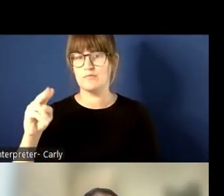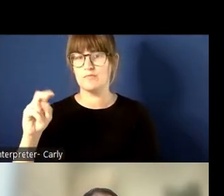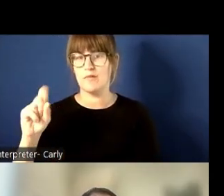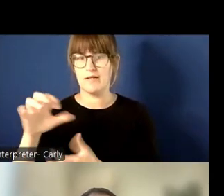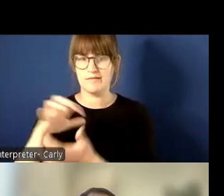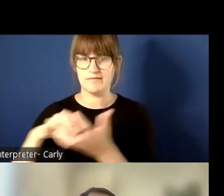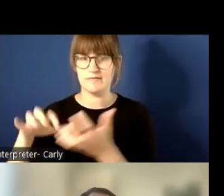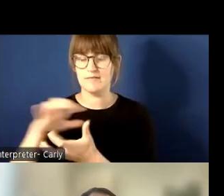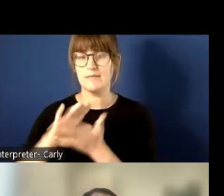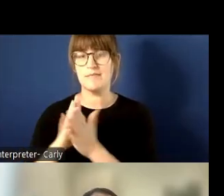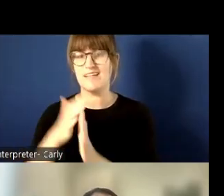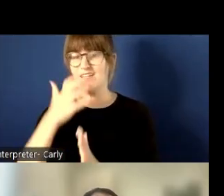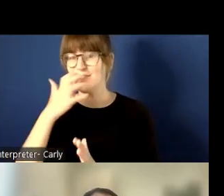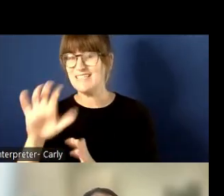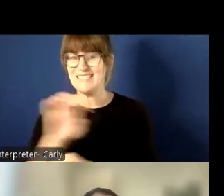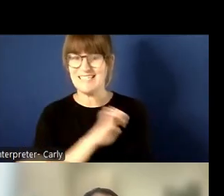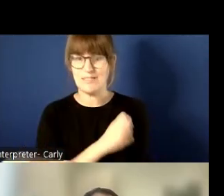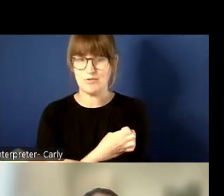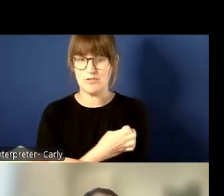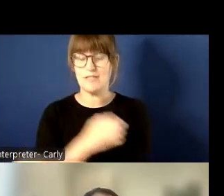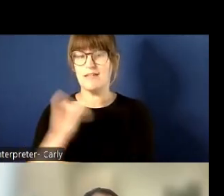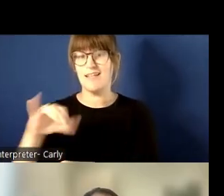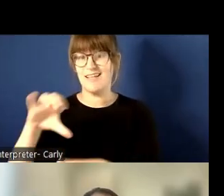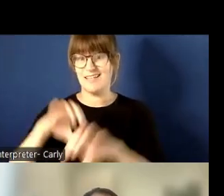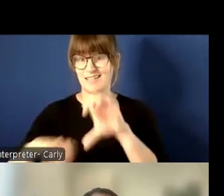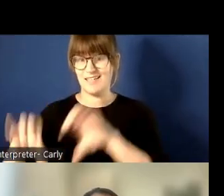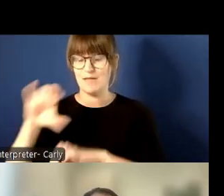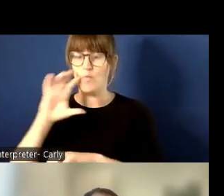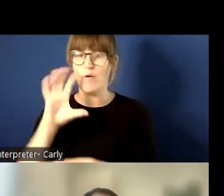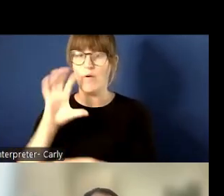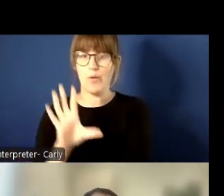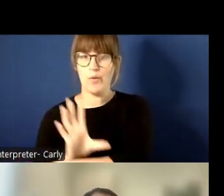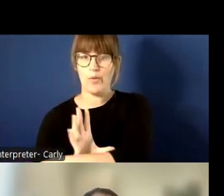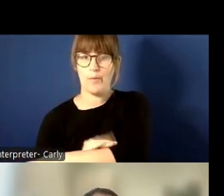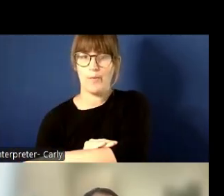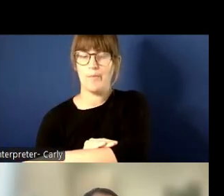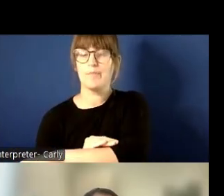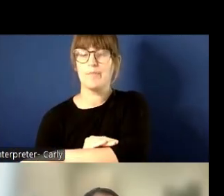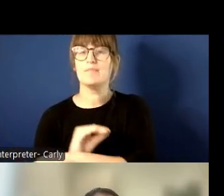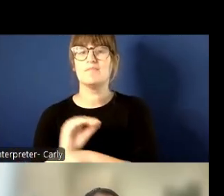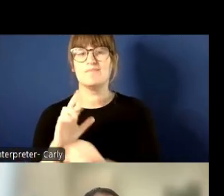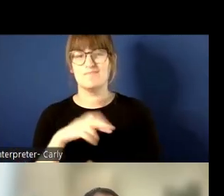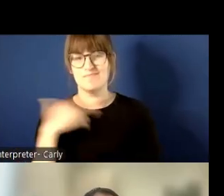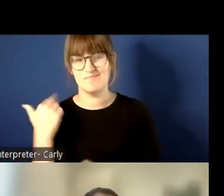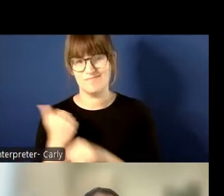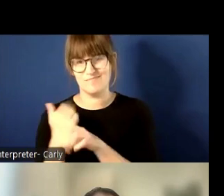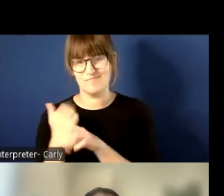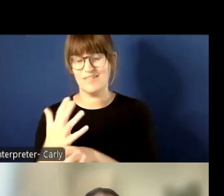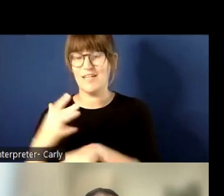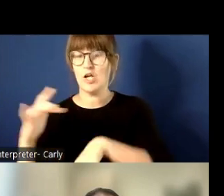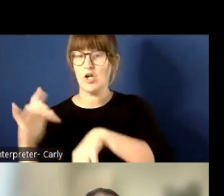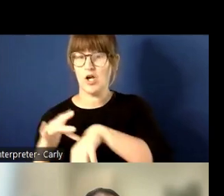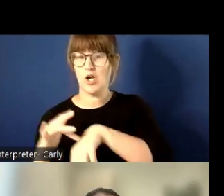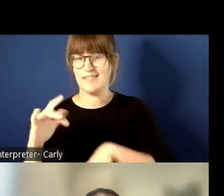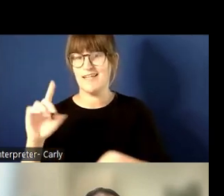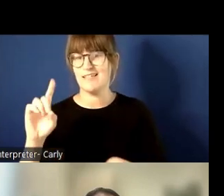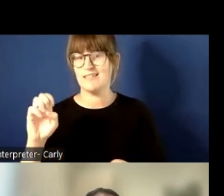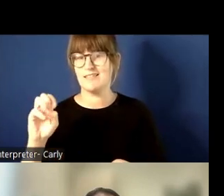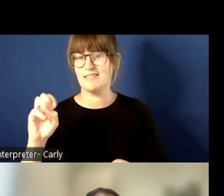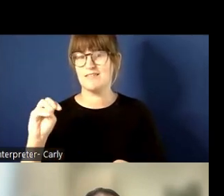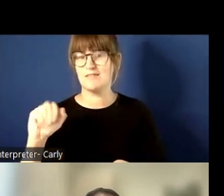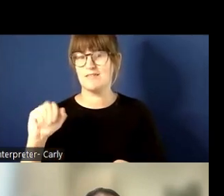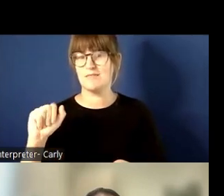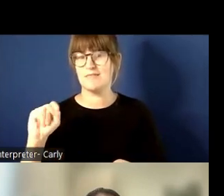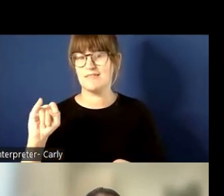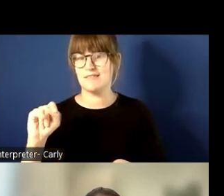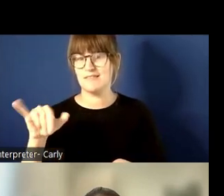it into heat energy. These chemical sunscreens are absorbed by the skin, so they do carry a risk of causing contact dermatitis, and it takes about 15 to